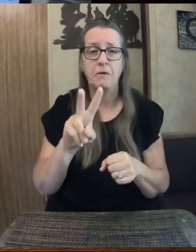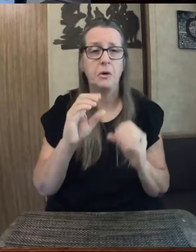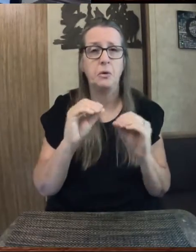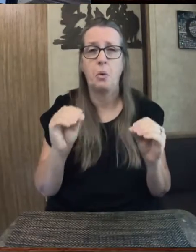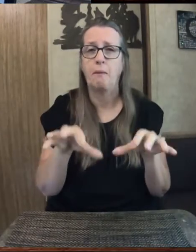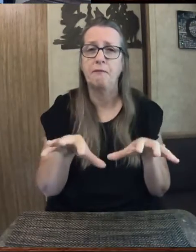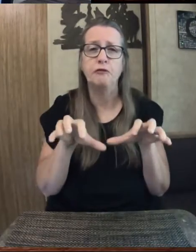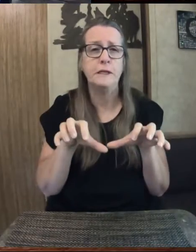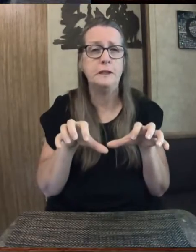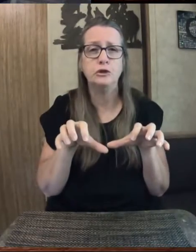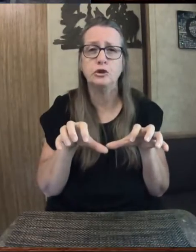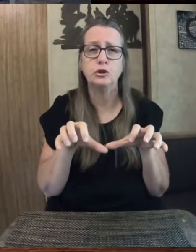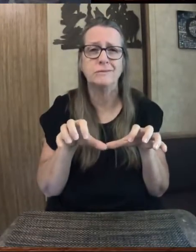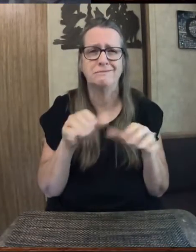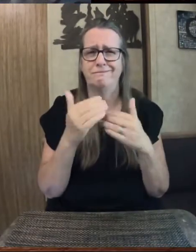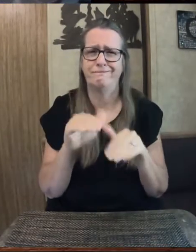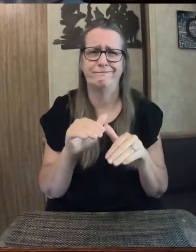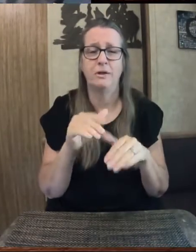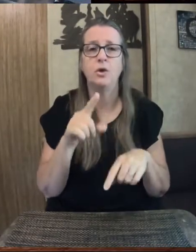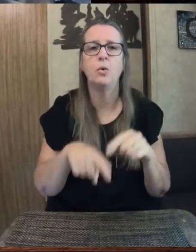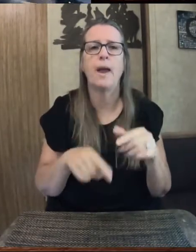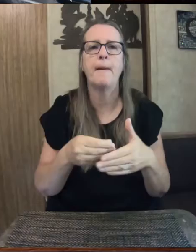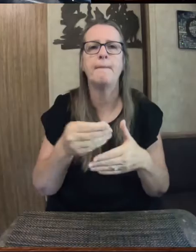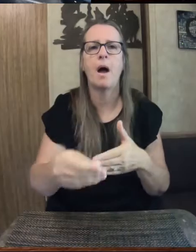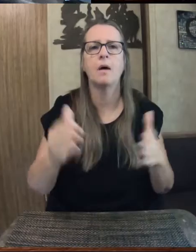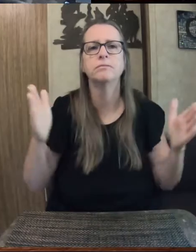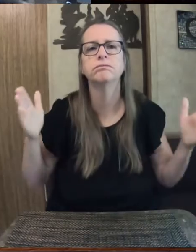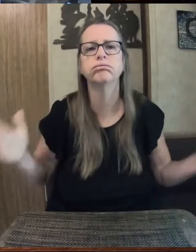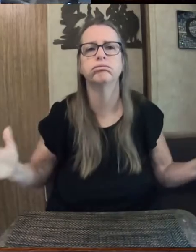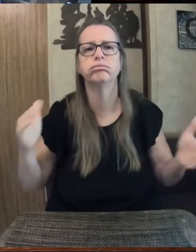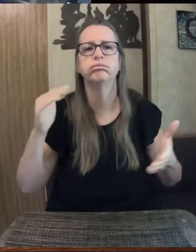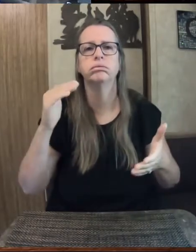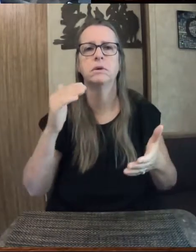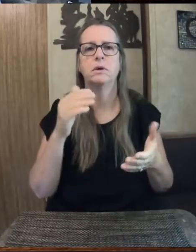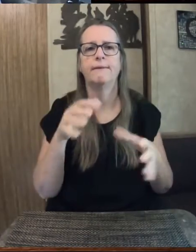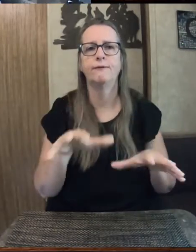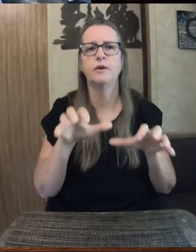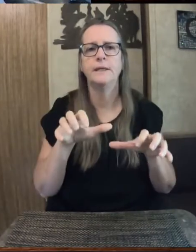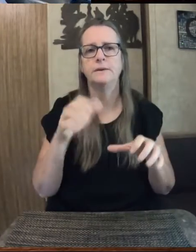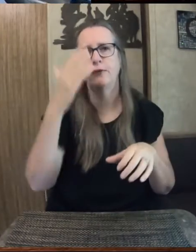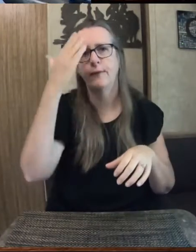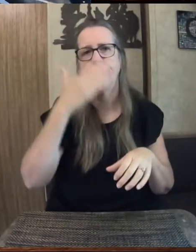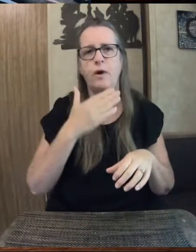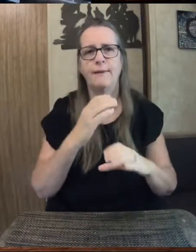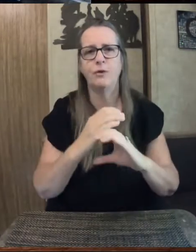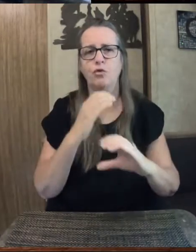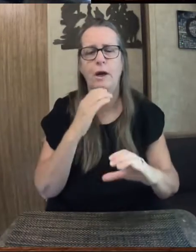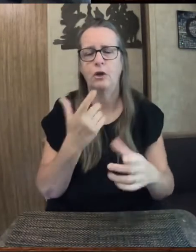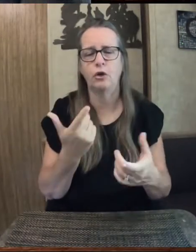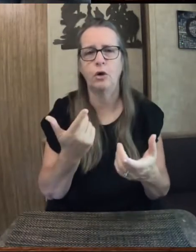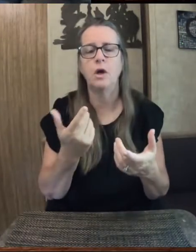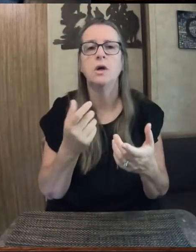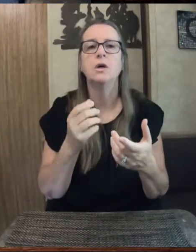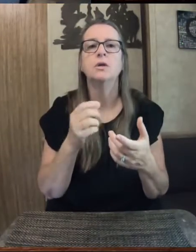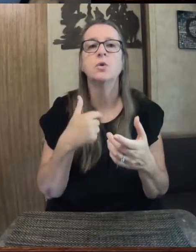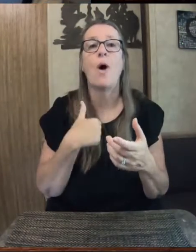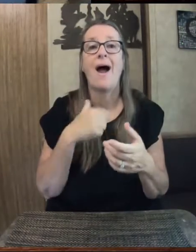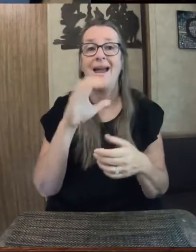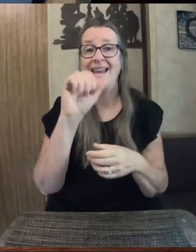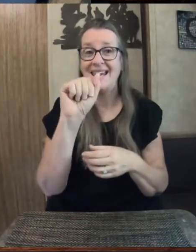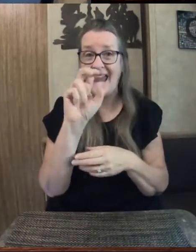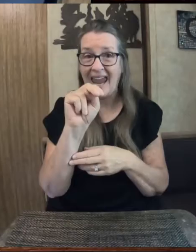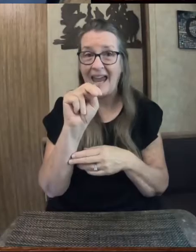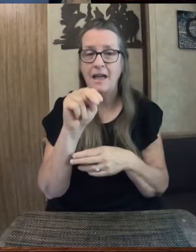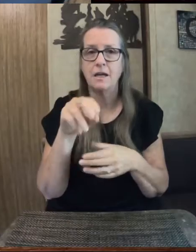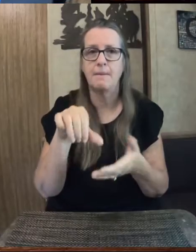RVs, they have no freezer space, and you can't go buy a freezer to put out in front of your trailer. So I can